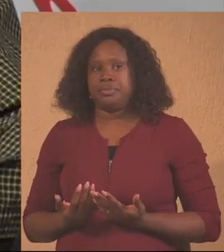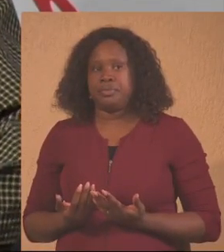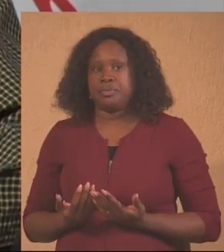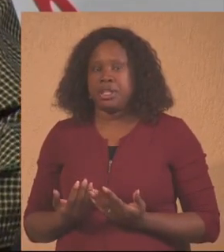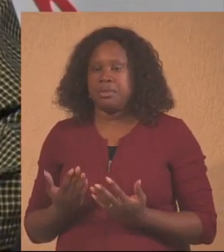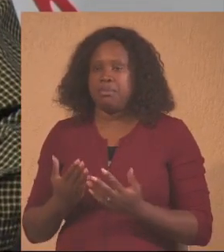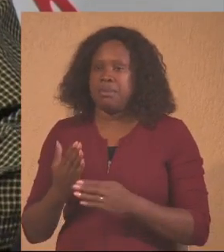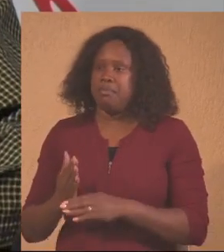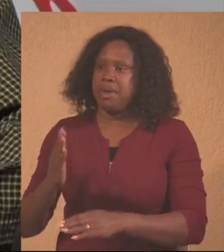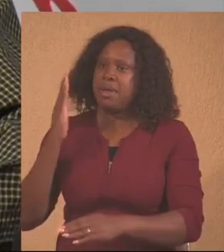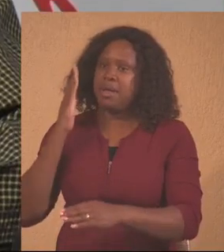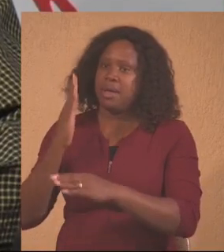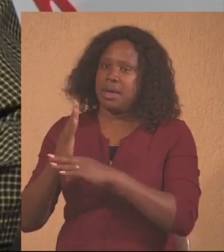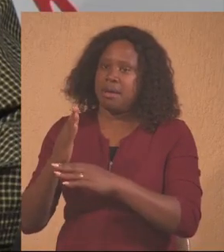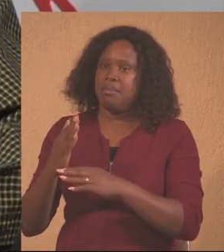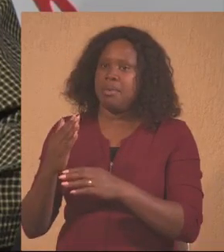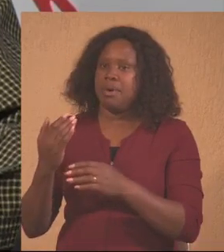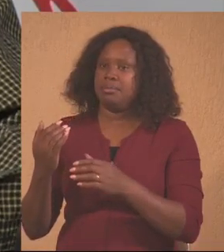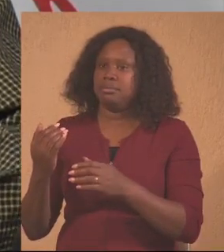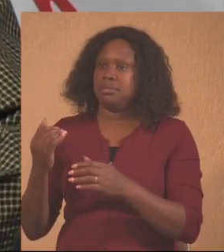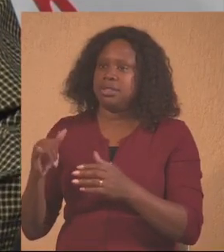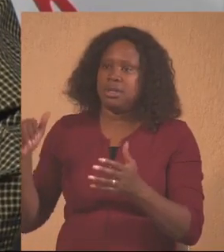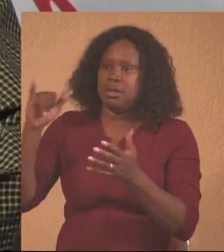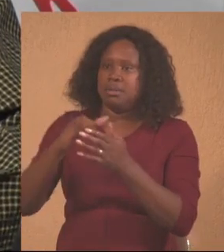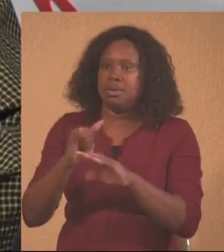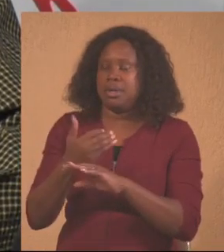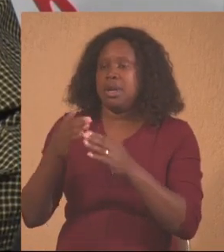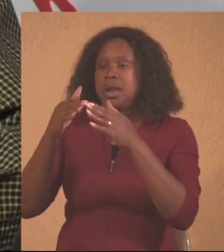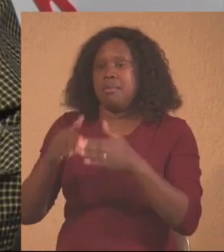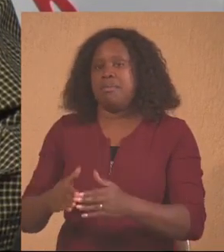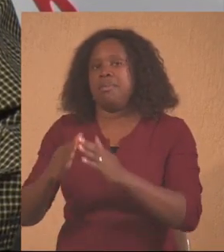crossing. You have airports, you have harbors.